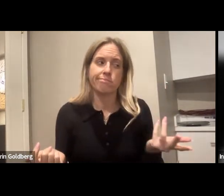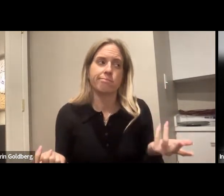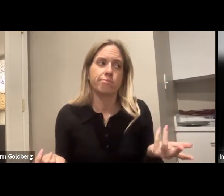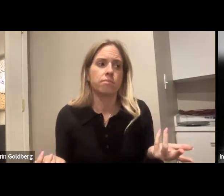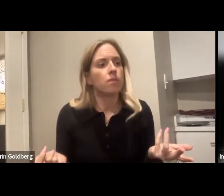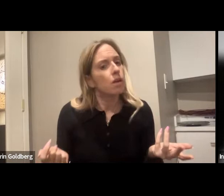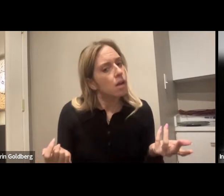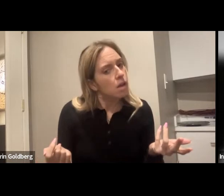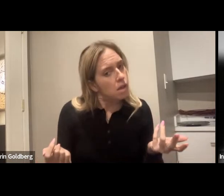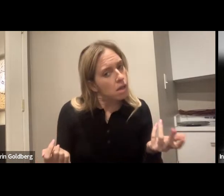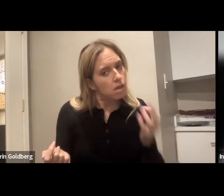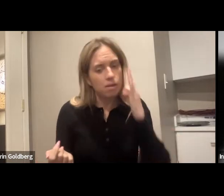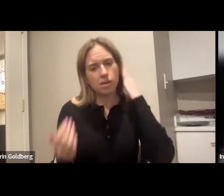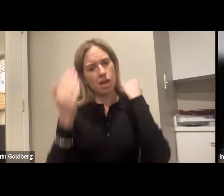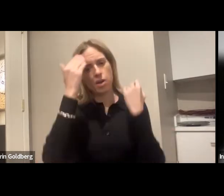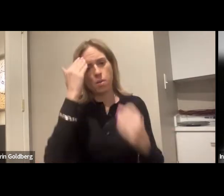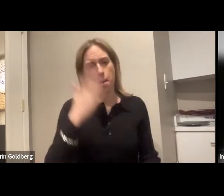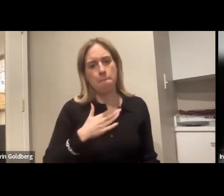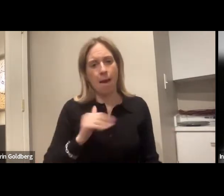I know my app does,